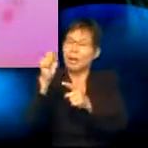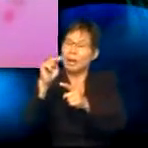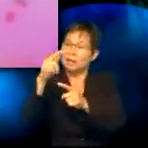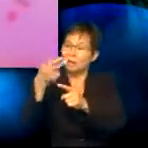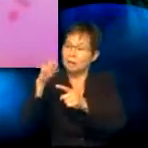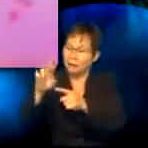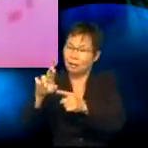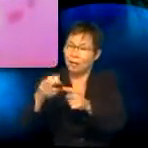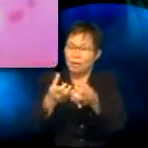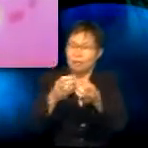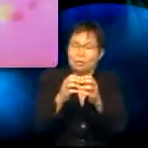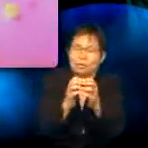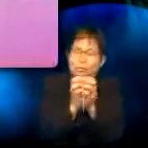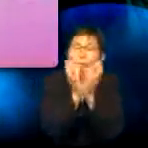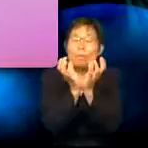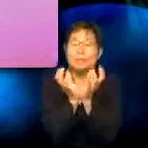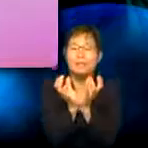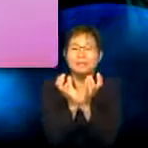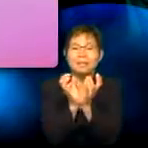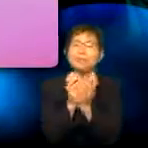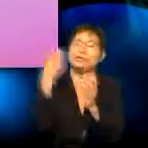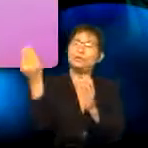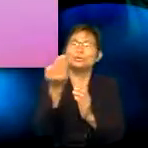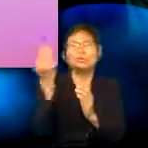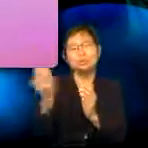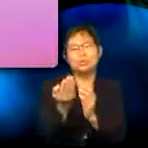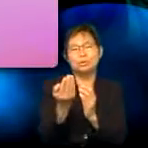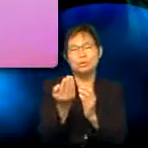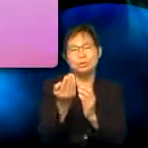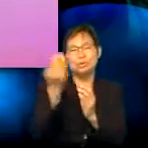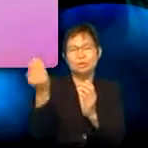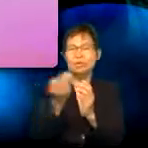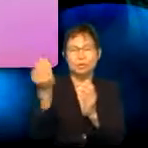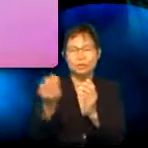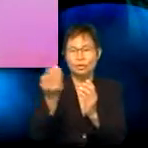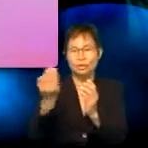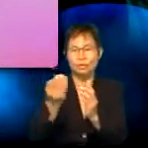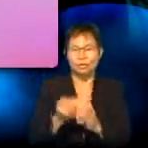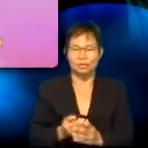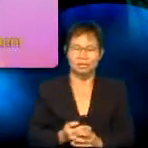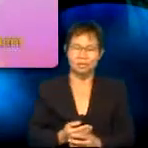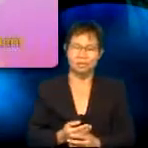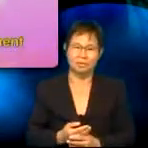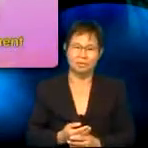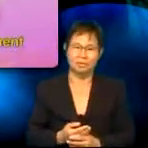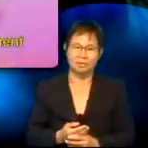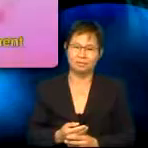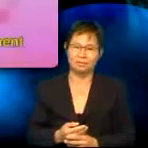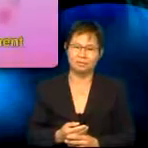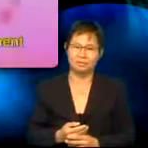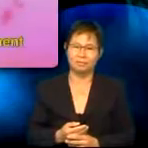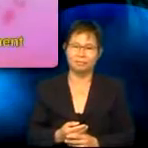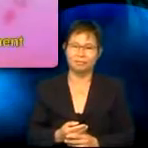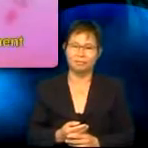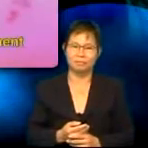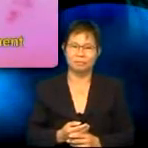and split open. They are usually rough and sticky. Yuck! Ew! Ow! Yuck!